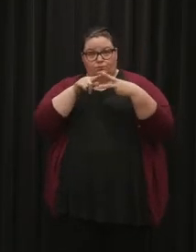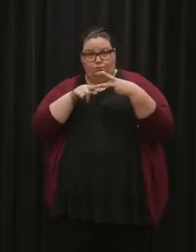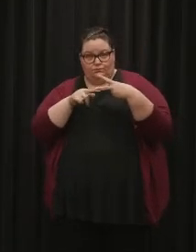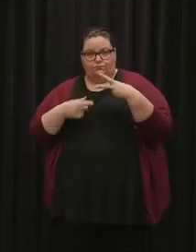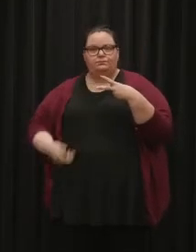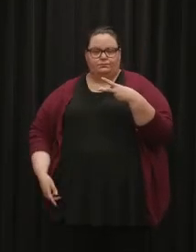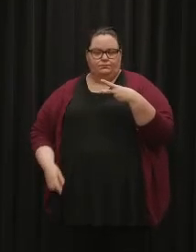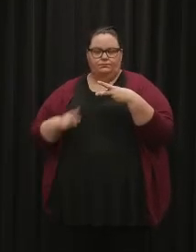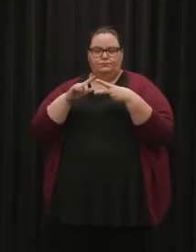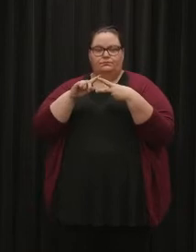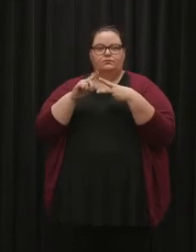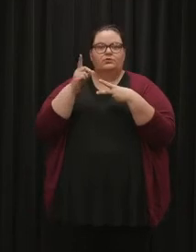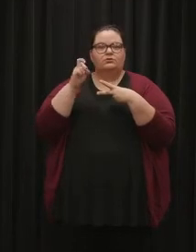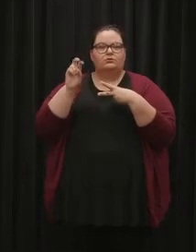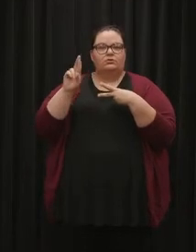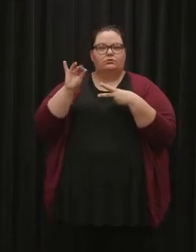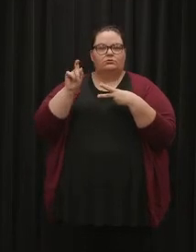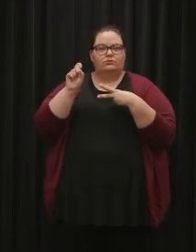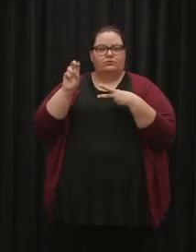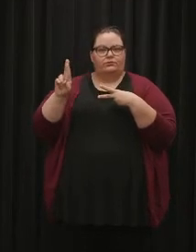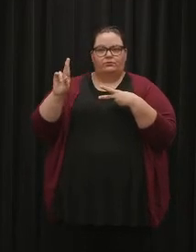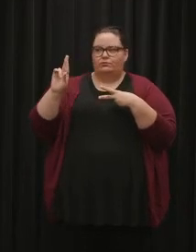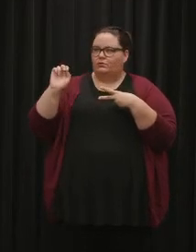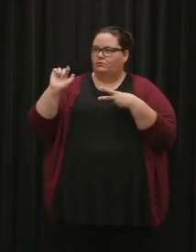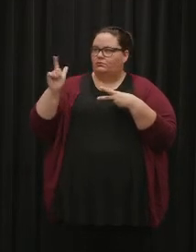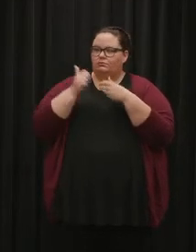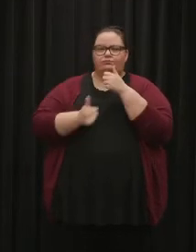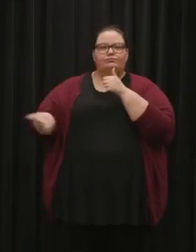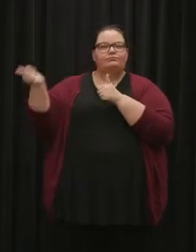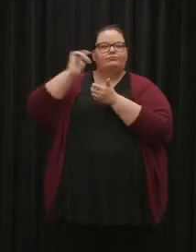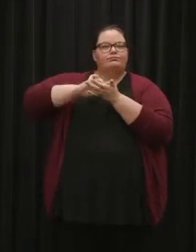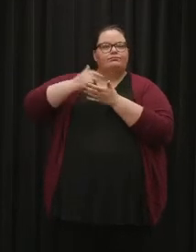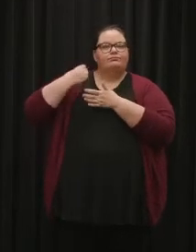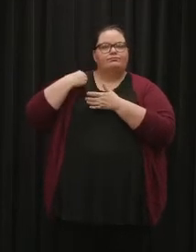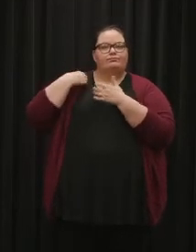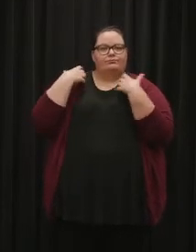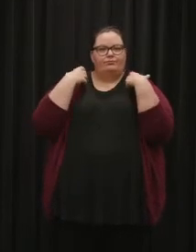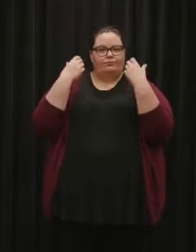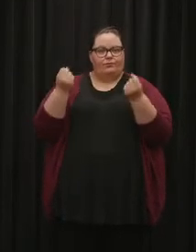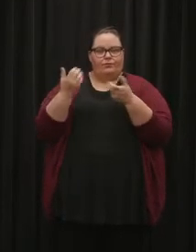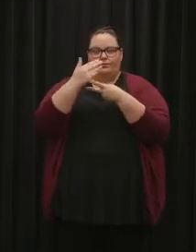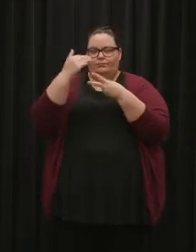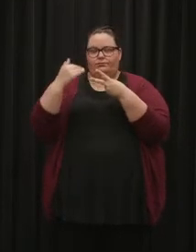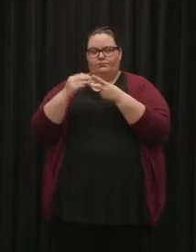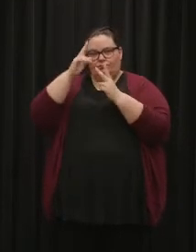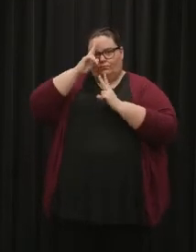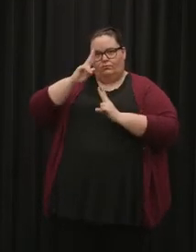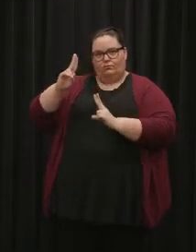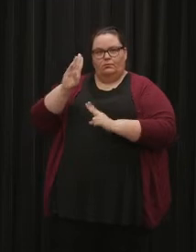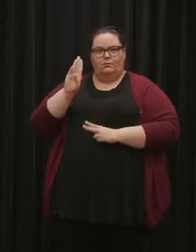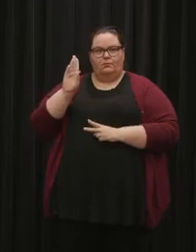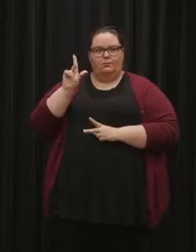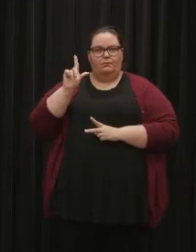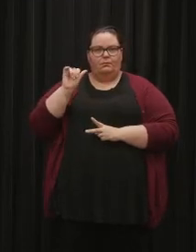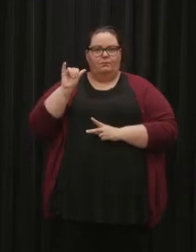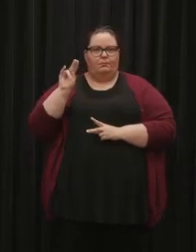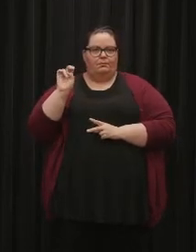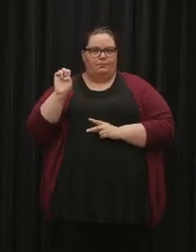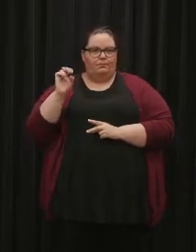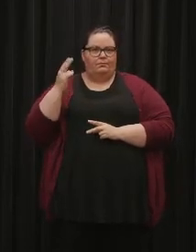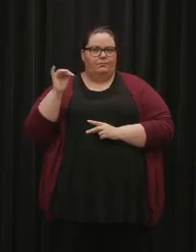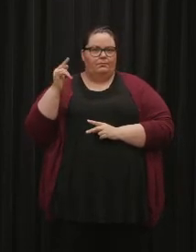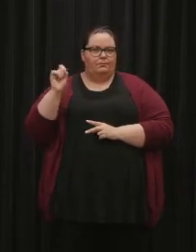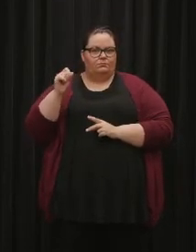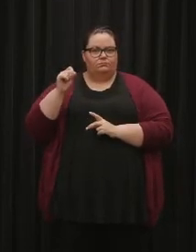following individuals: Dr. Jennifer Russell, the Chief Medical Officer of Health, and the Honorable Blaine Higgs, Premier